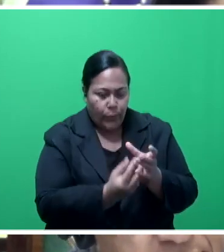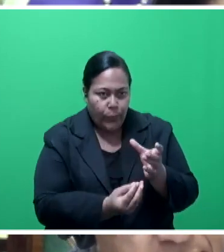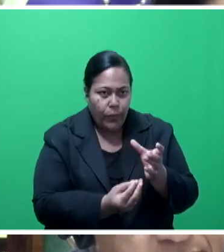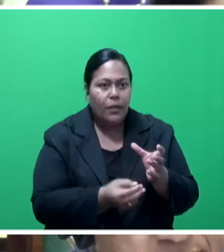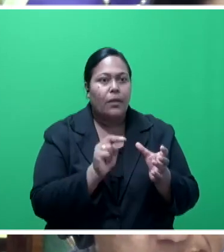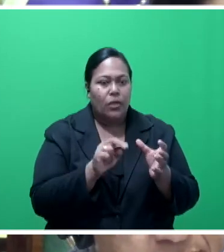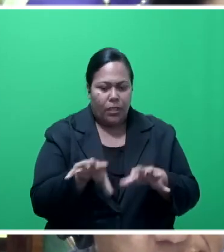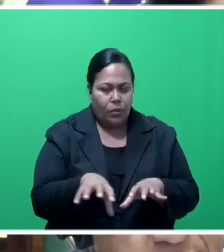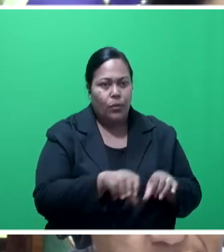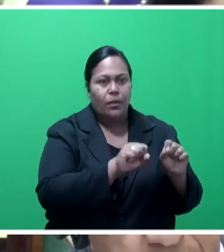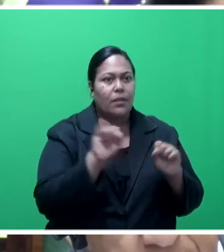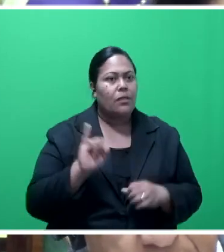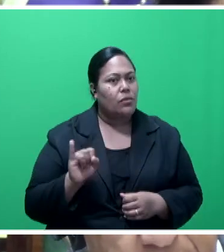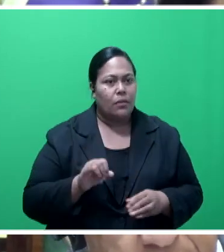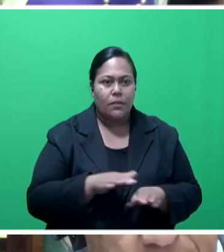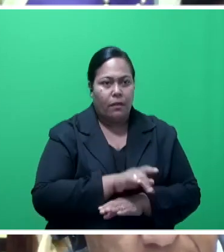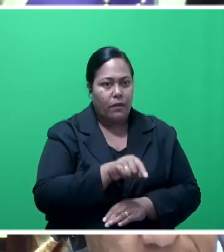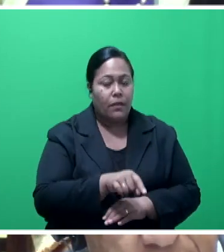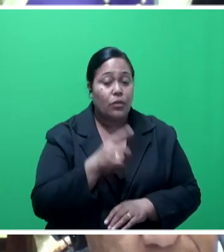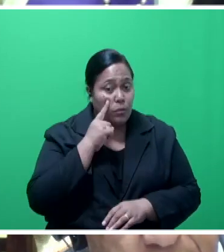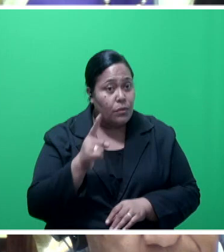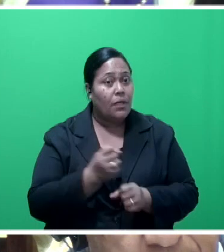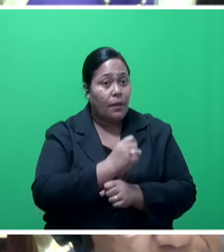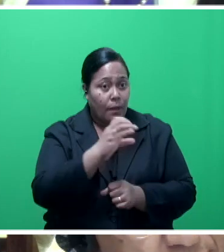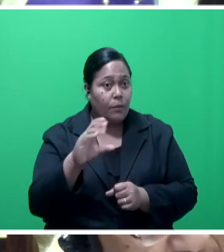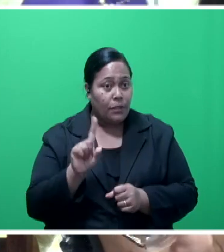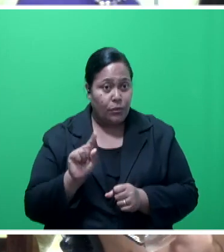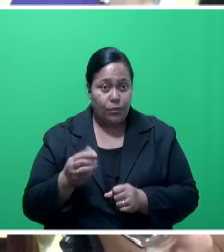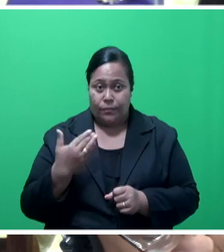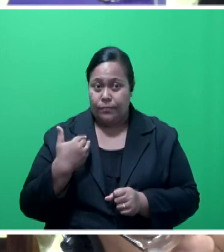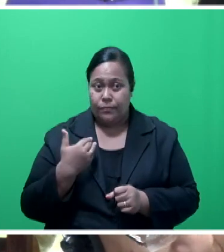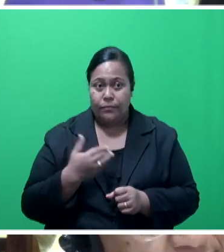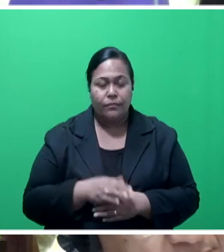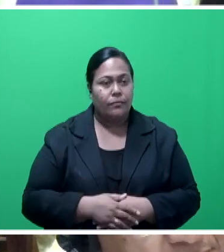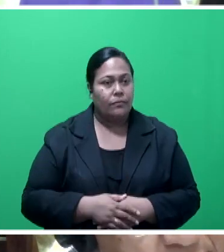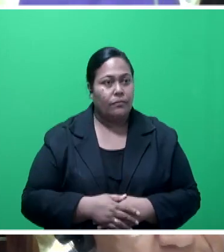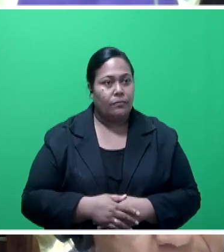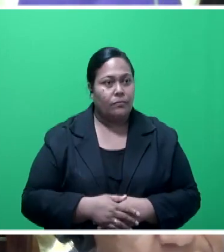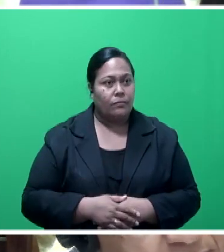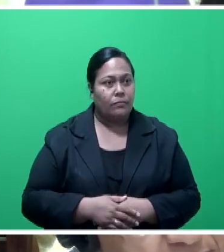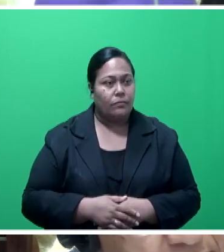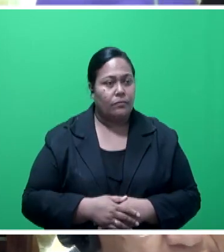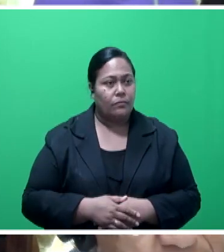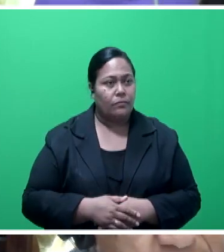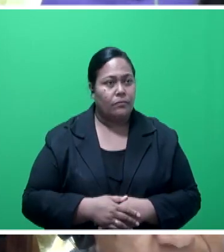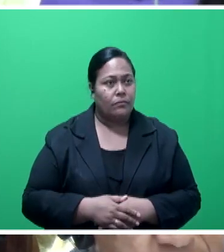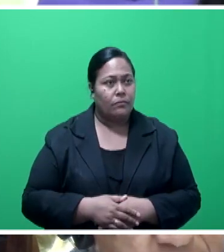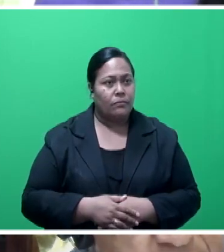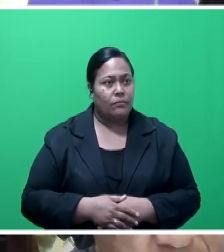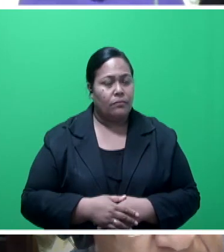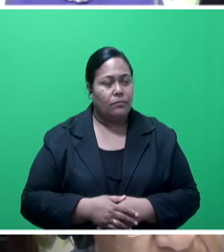removal insurance, as we've seen some of the companies do that in recent time. Mr. Speaker, sir, essentially a lot of